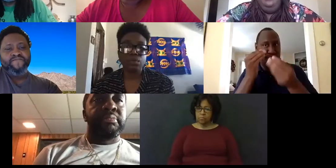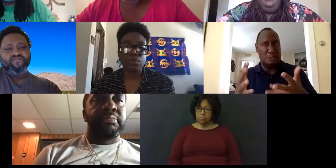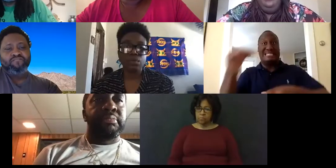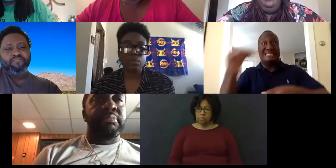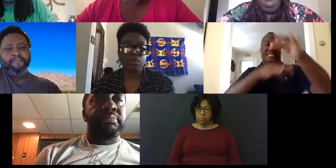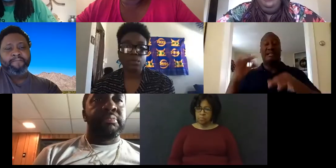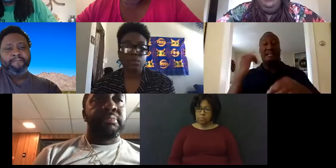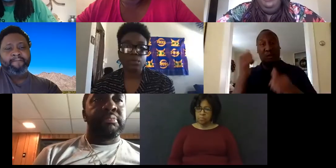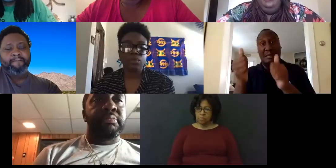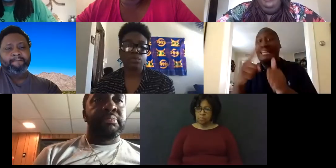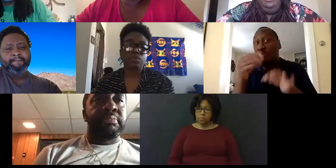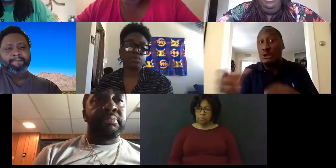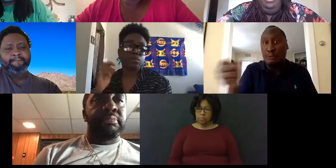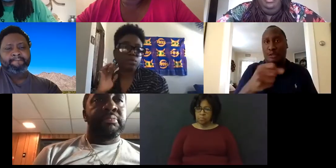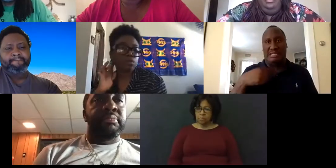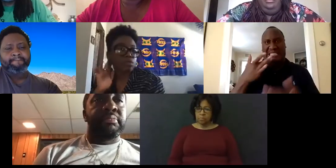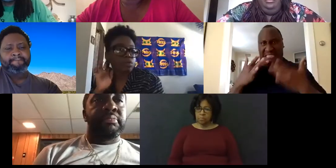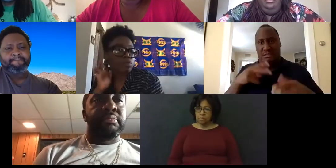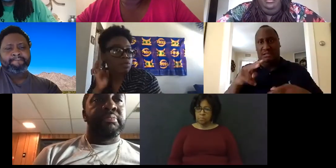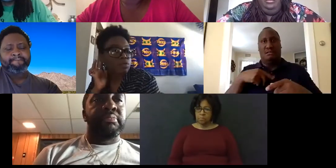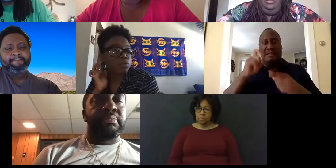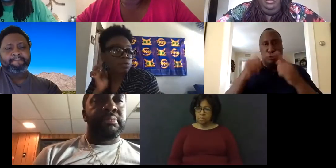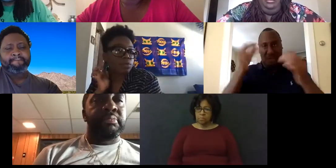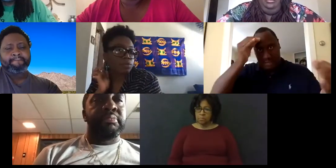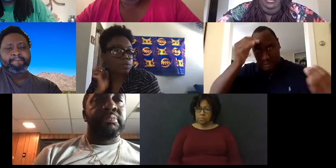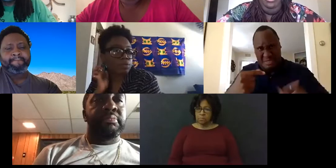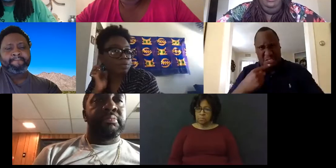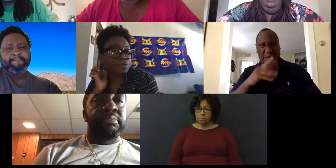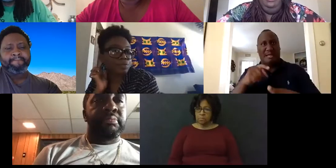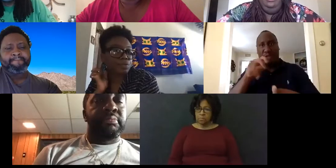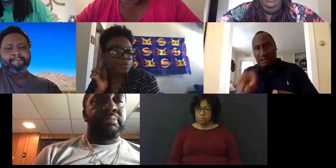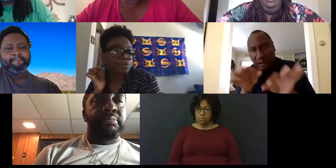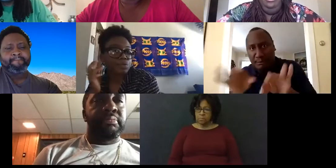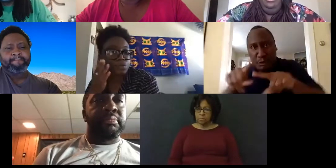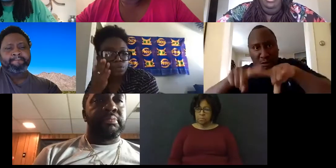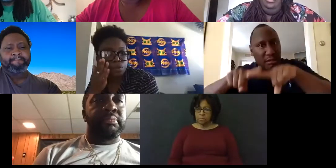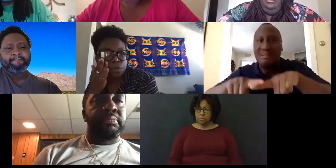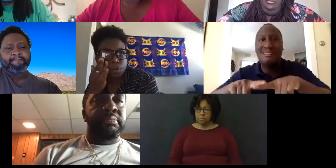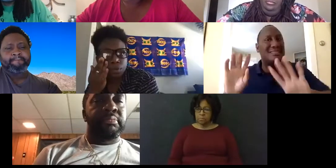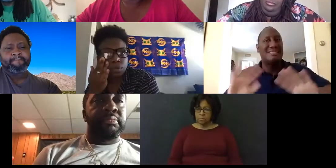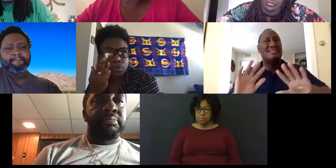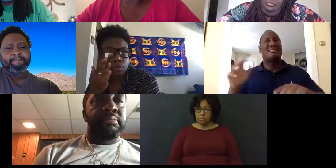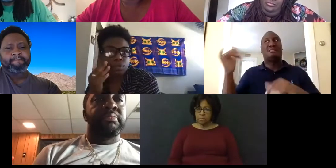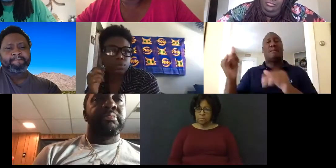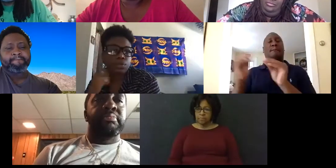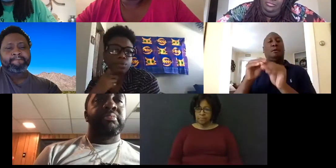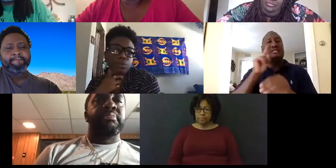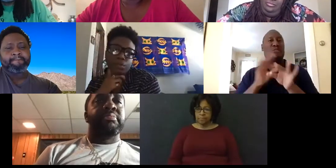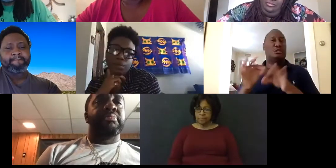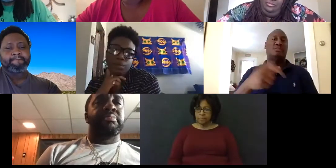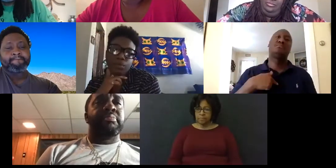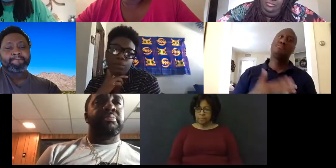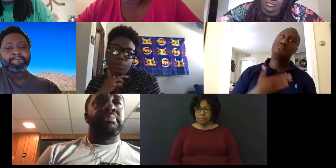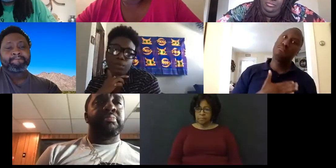clear communication and I could get the information. I'd have that access. You know, if not, I'd have to figure out and depend